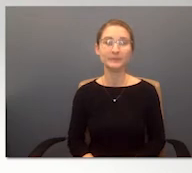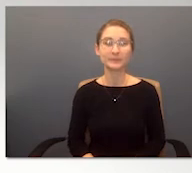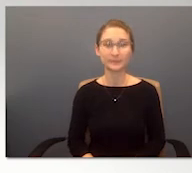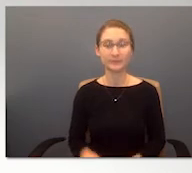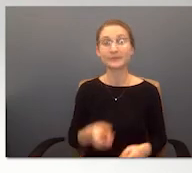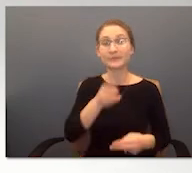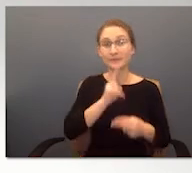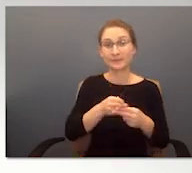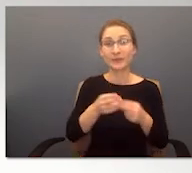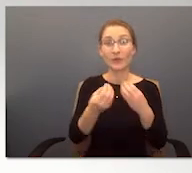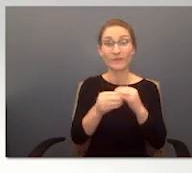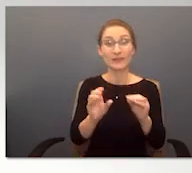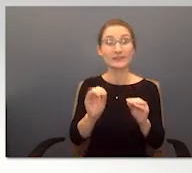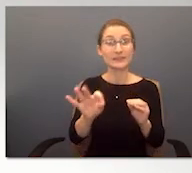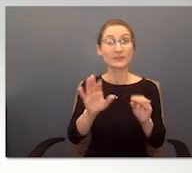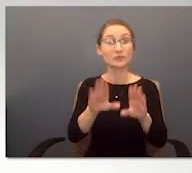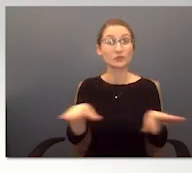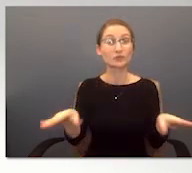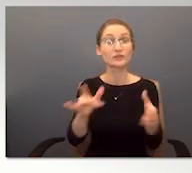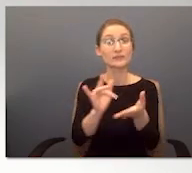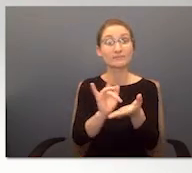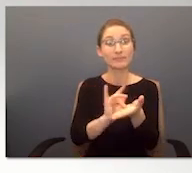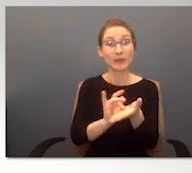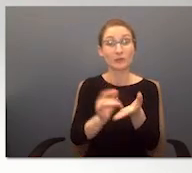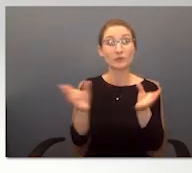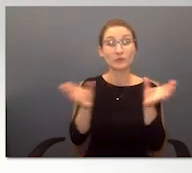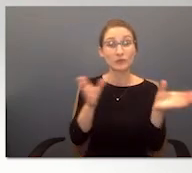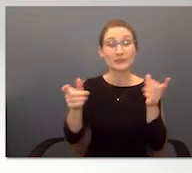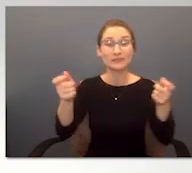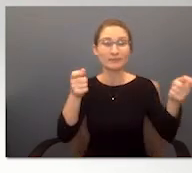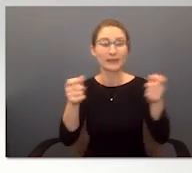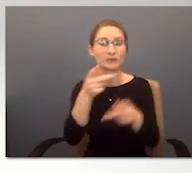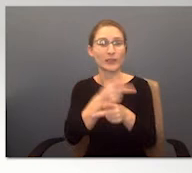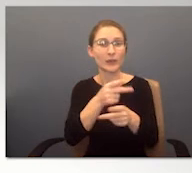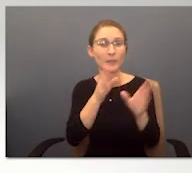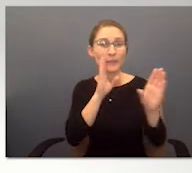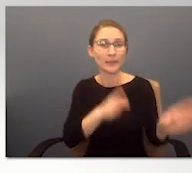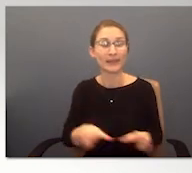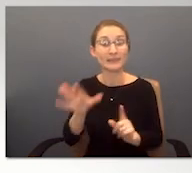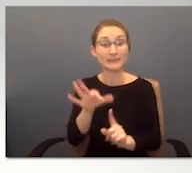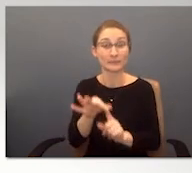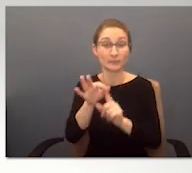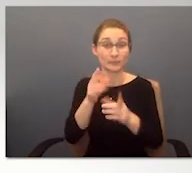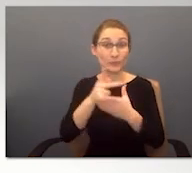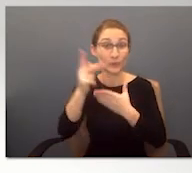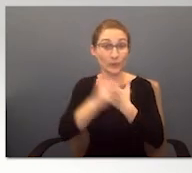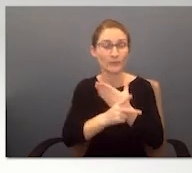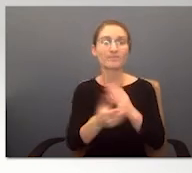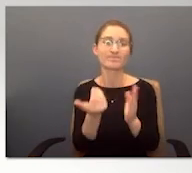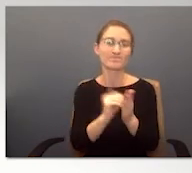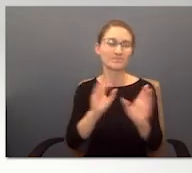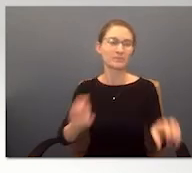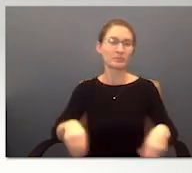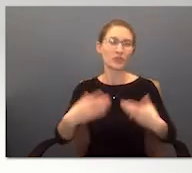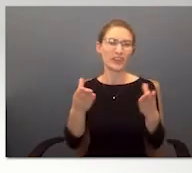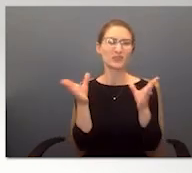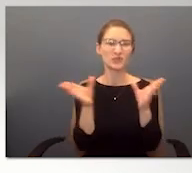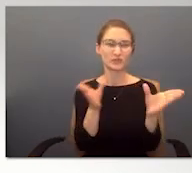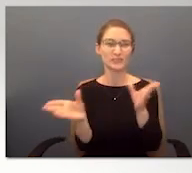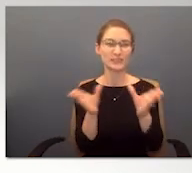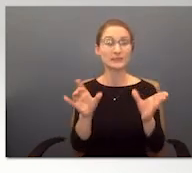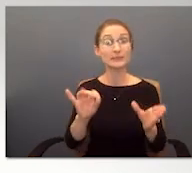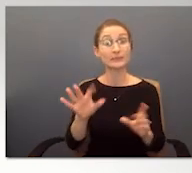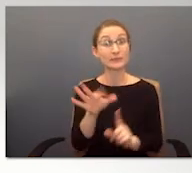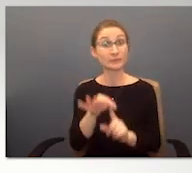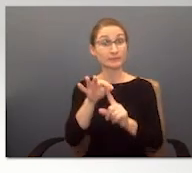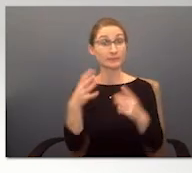I mentioned the Office of Children's Medical Services, Managed Care Plan, and Specialty Programs. Again, providing services to children and youth with special